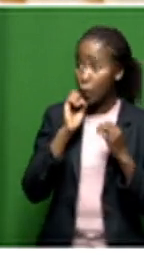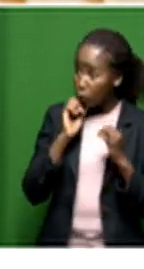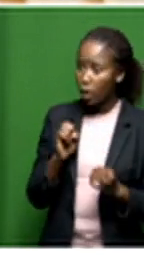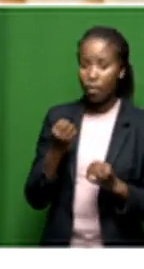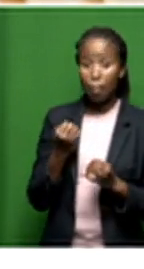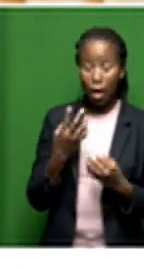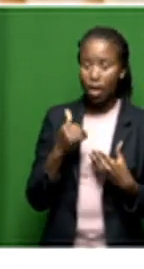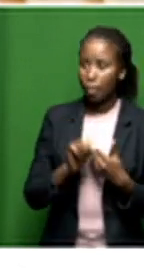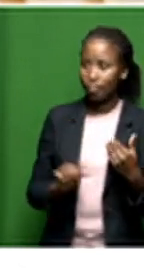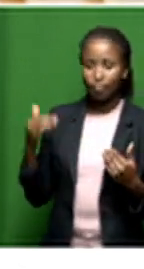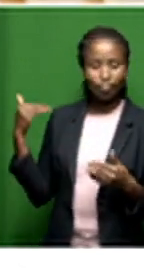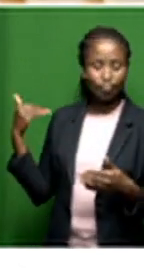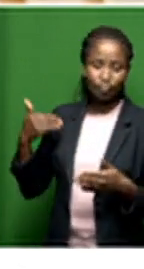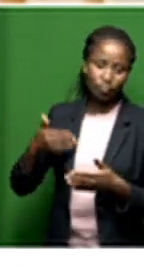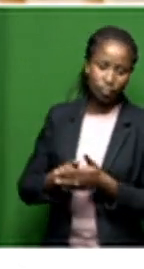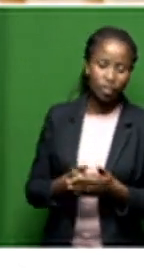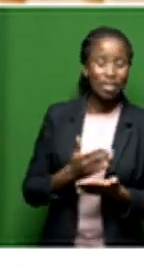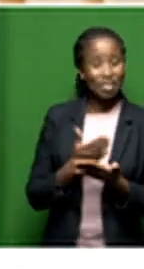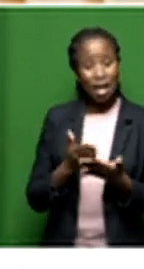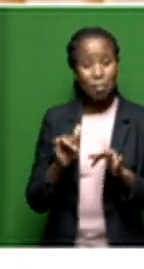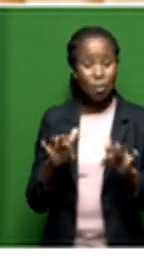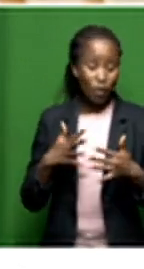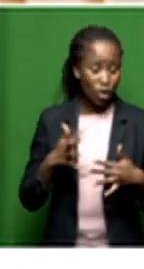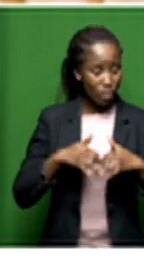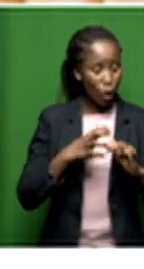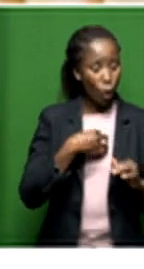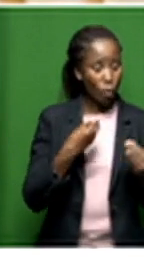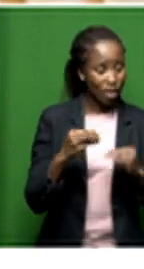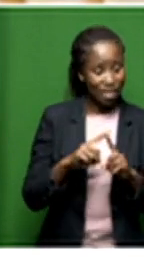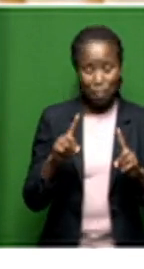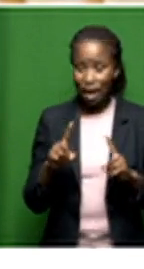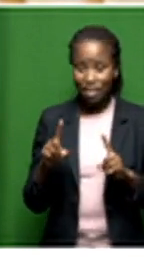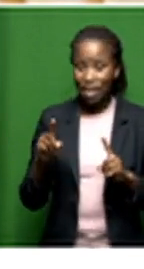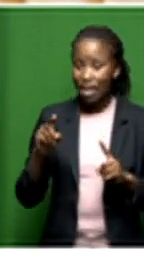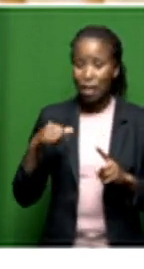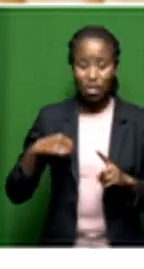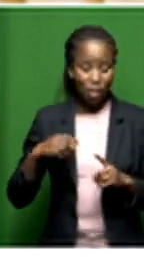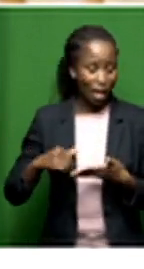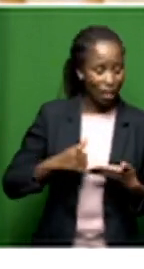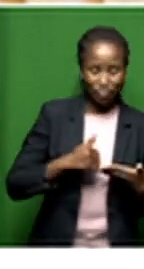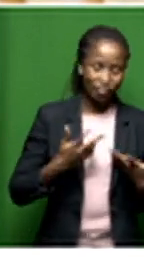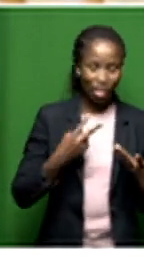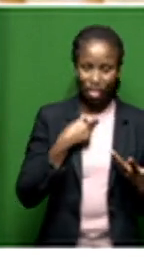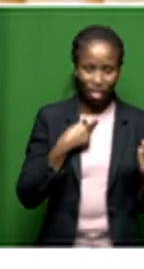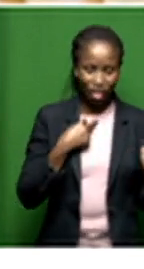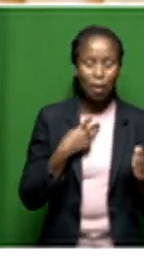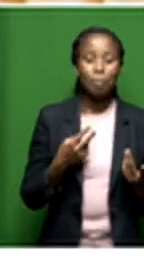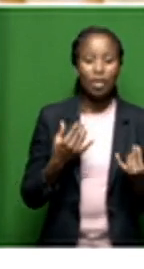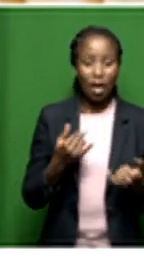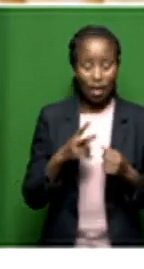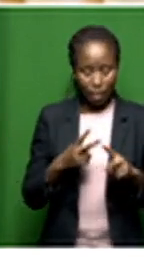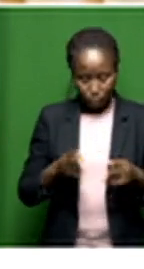township economies who were trying to be entrepreneurs, but certainly Emfuleni wasn't helping. The other issue, which is very, very important, was the roads